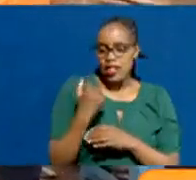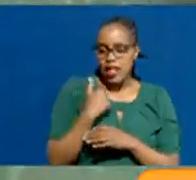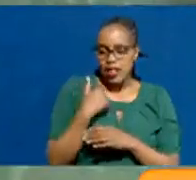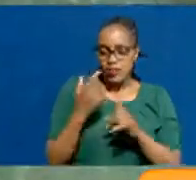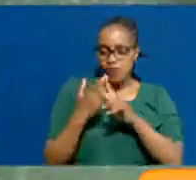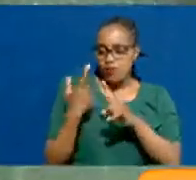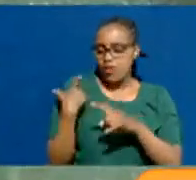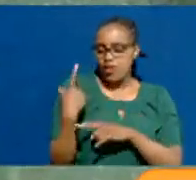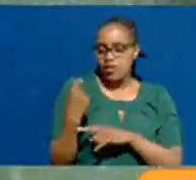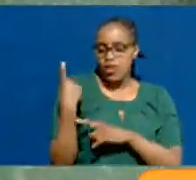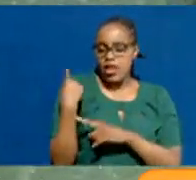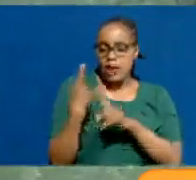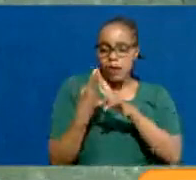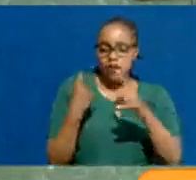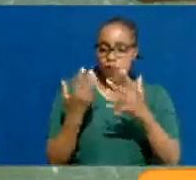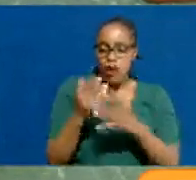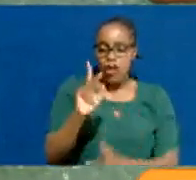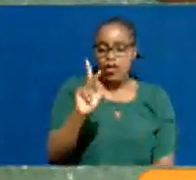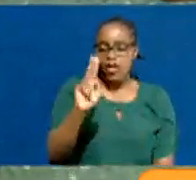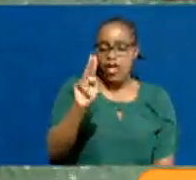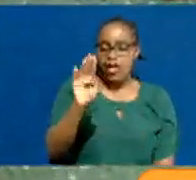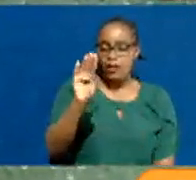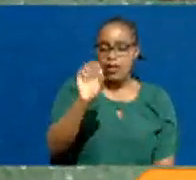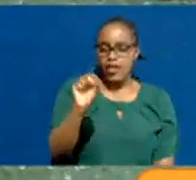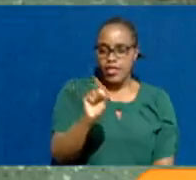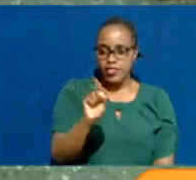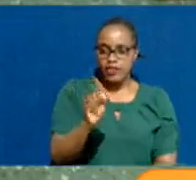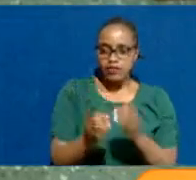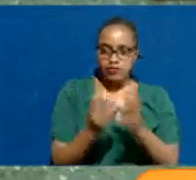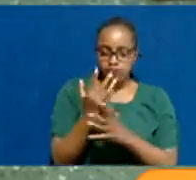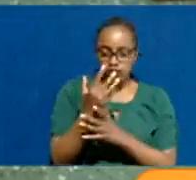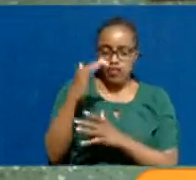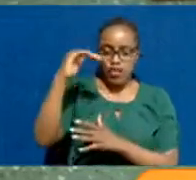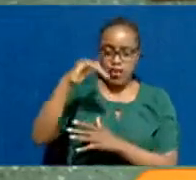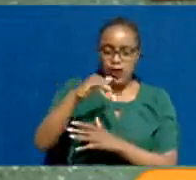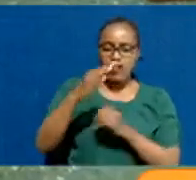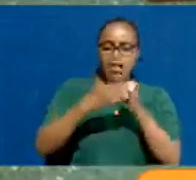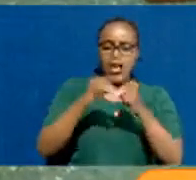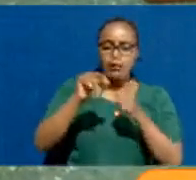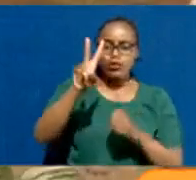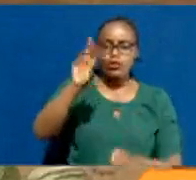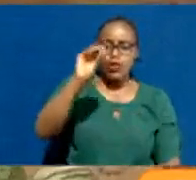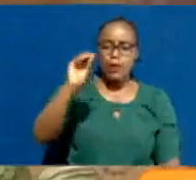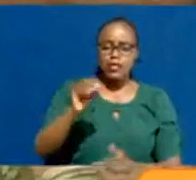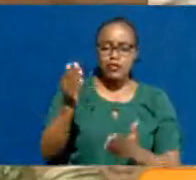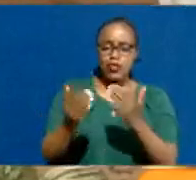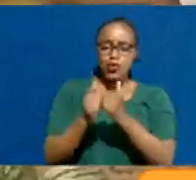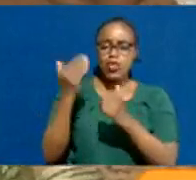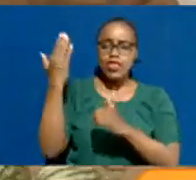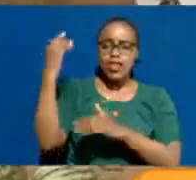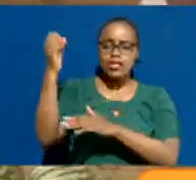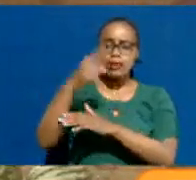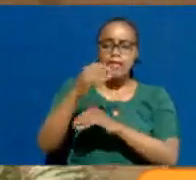to the latest figures from the Kenya National Bureau of Statistics, September inflation rates hit 9.2% compared to last